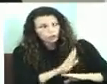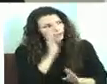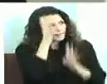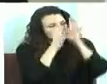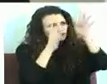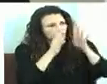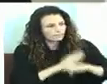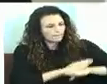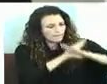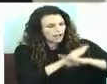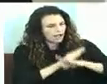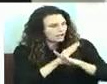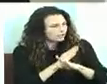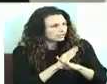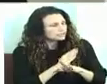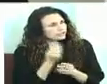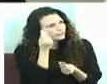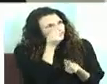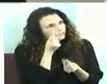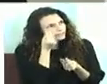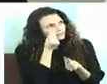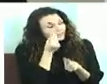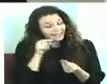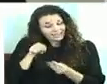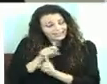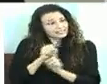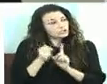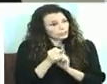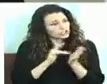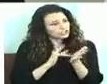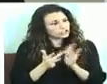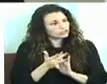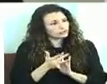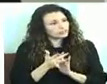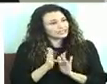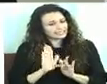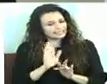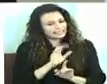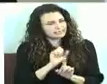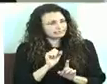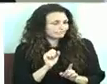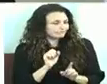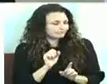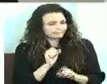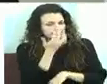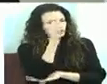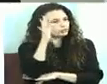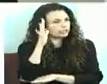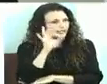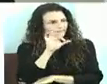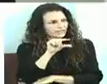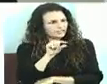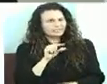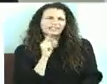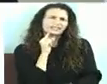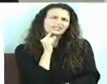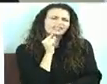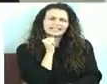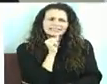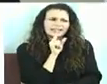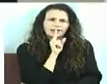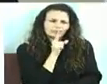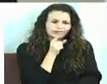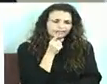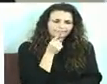wonder? In this case, Jesus sees this situation, this fig tree. It's not serving its